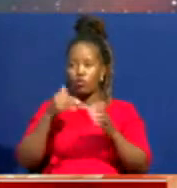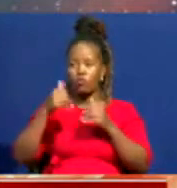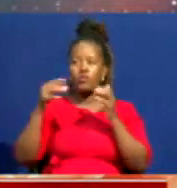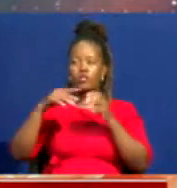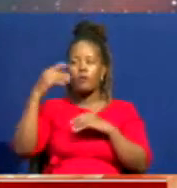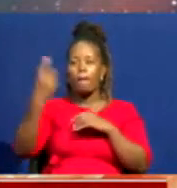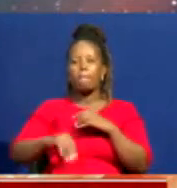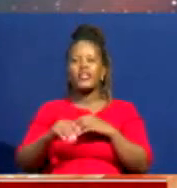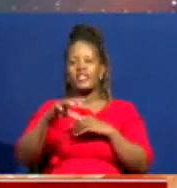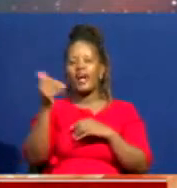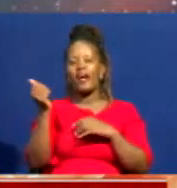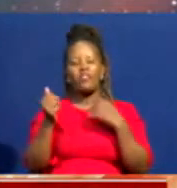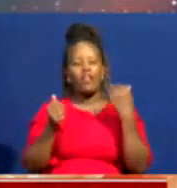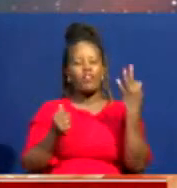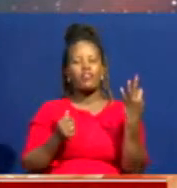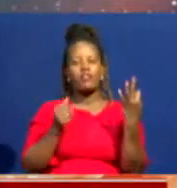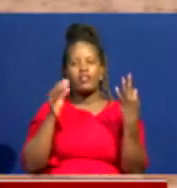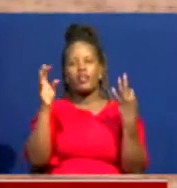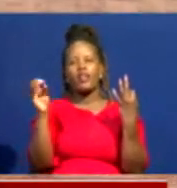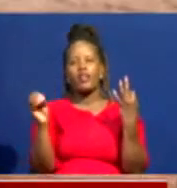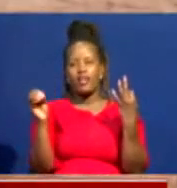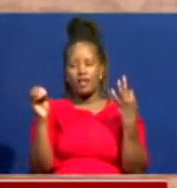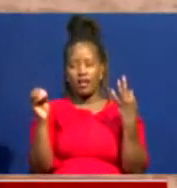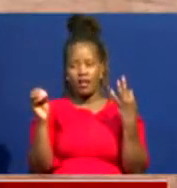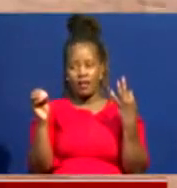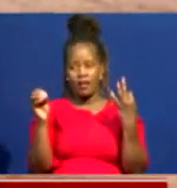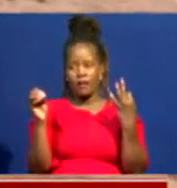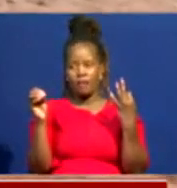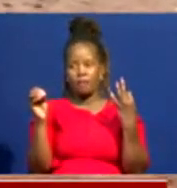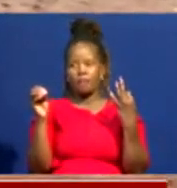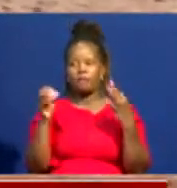match played during the launch.